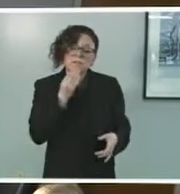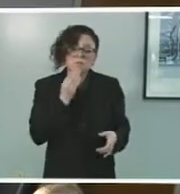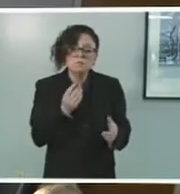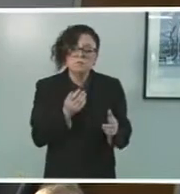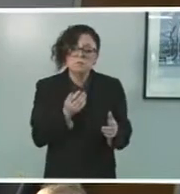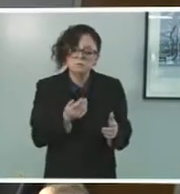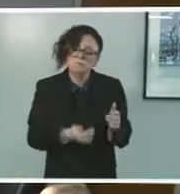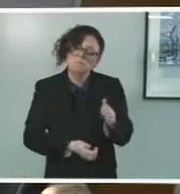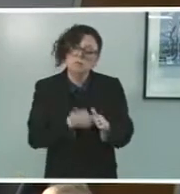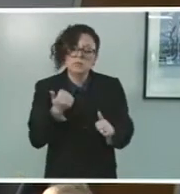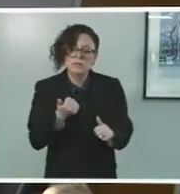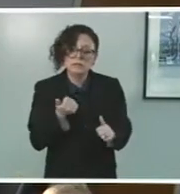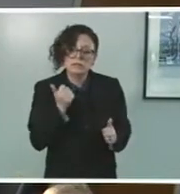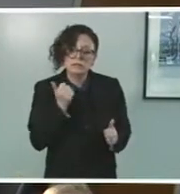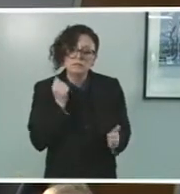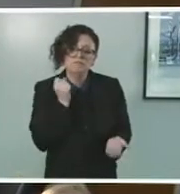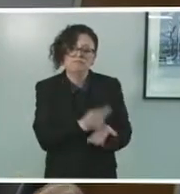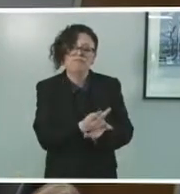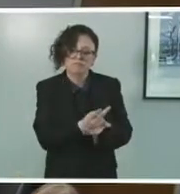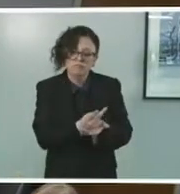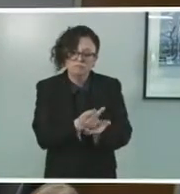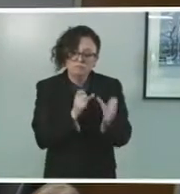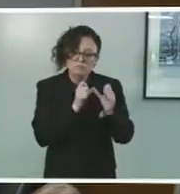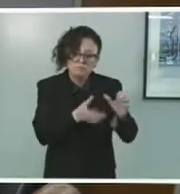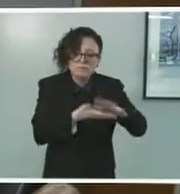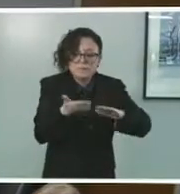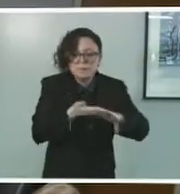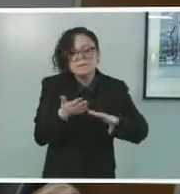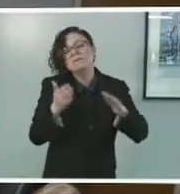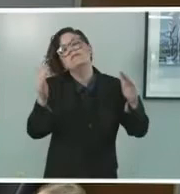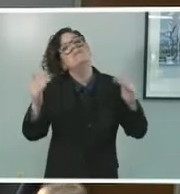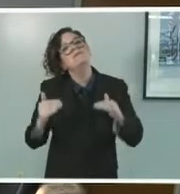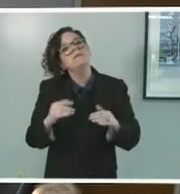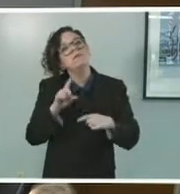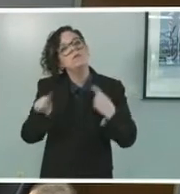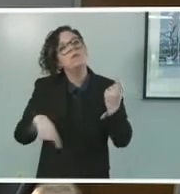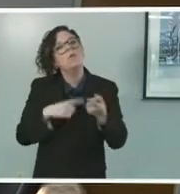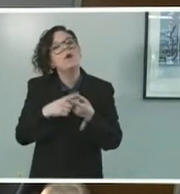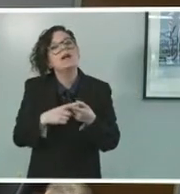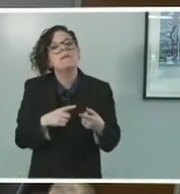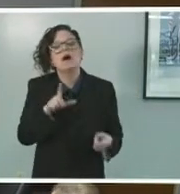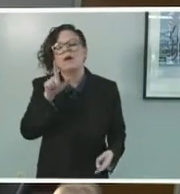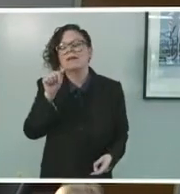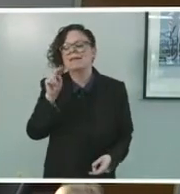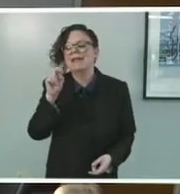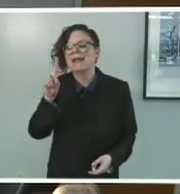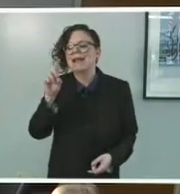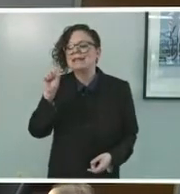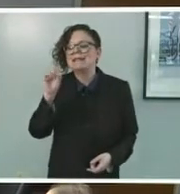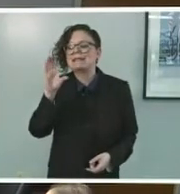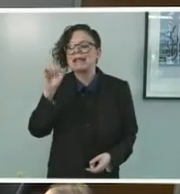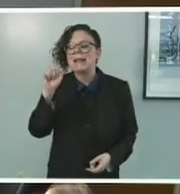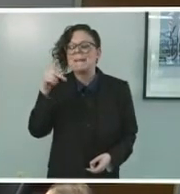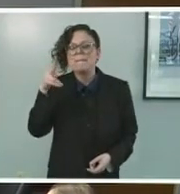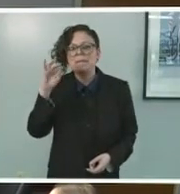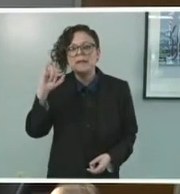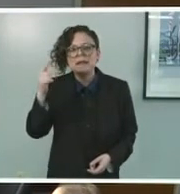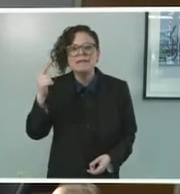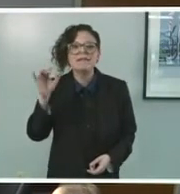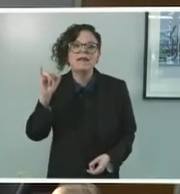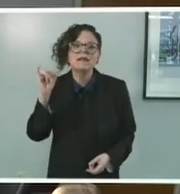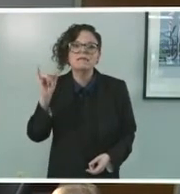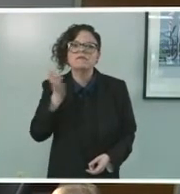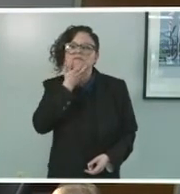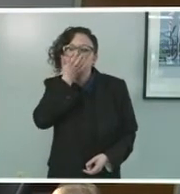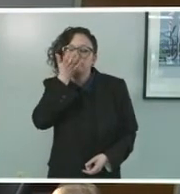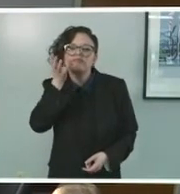about home maintenance businesses earlier. What about landscaping, a sprinkler company or a landscape material business?